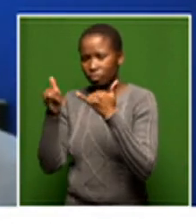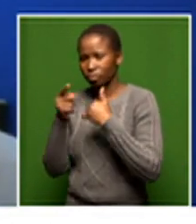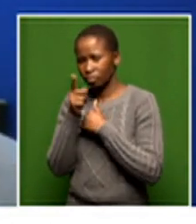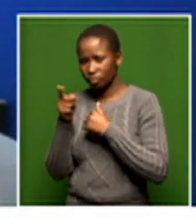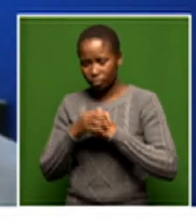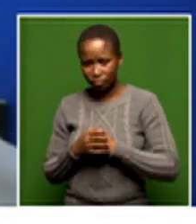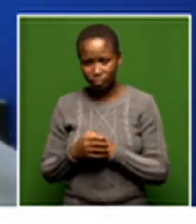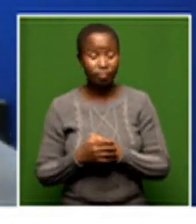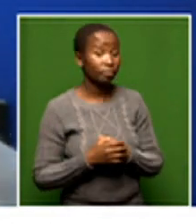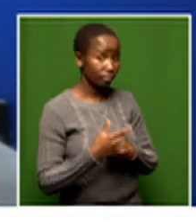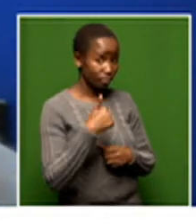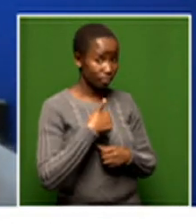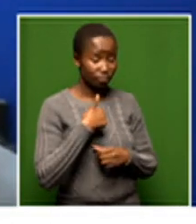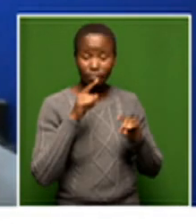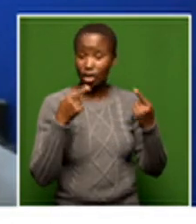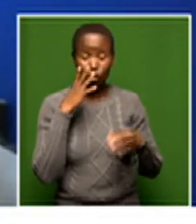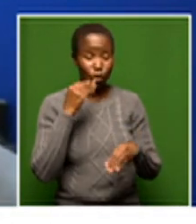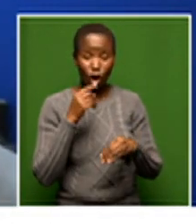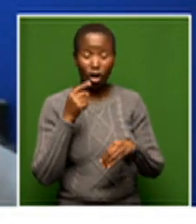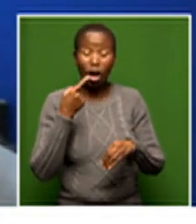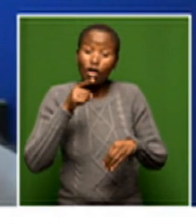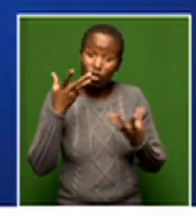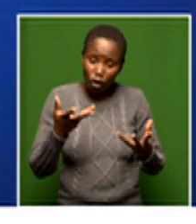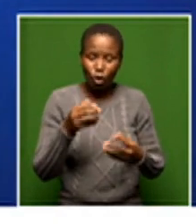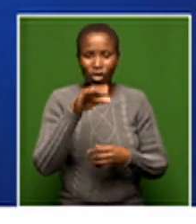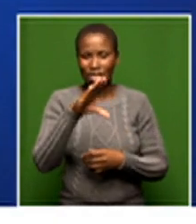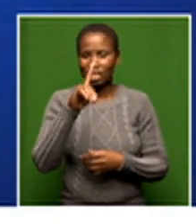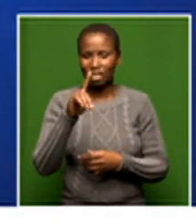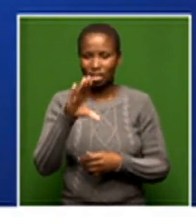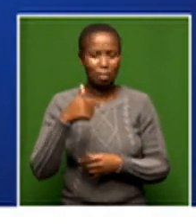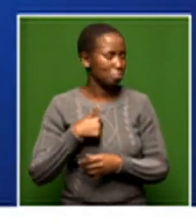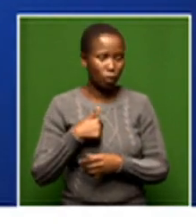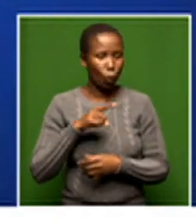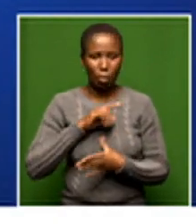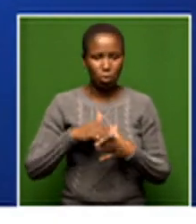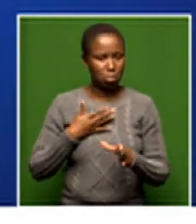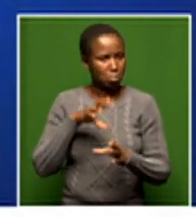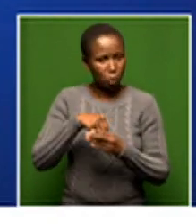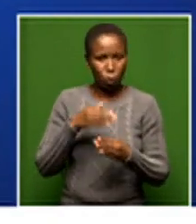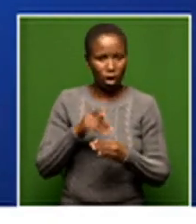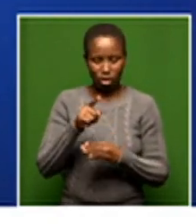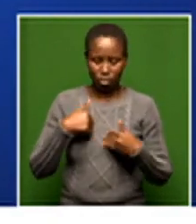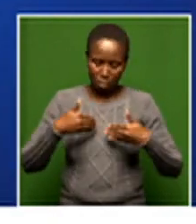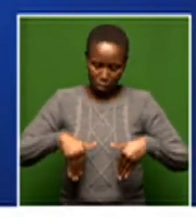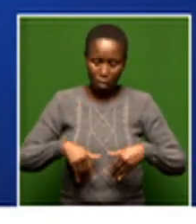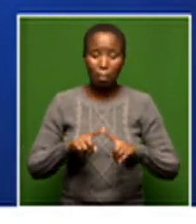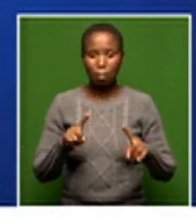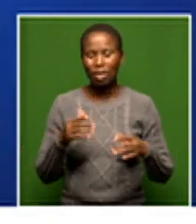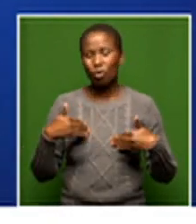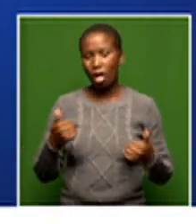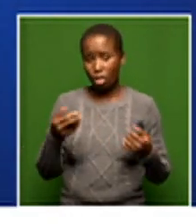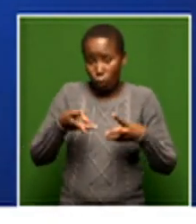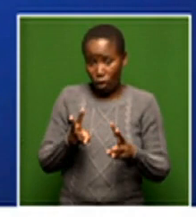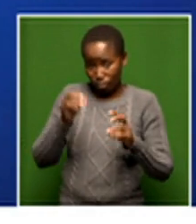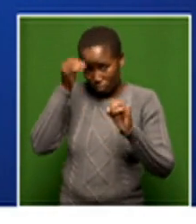Well, I can't speak for Africa CDC because I don't work for them, but as an African and as a healthcare expert, the fact is